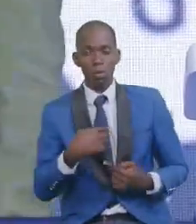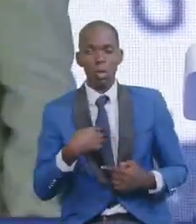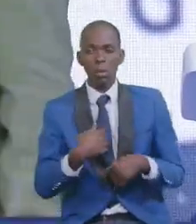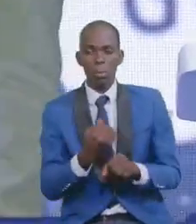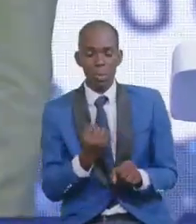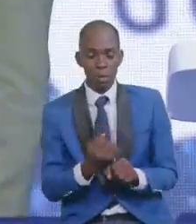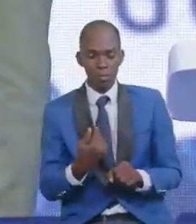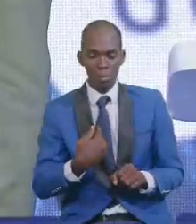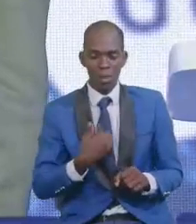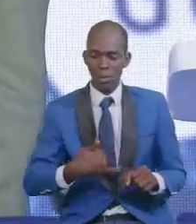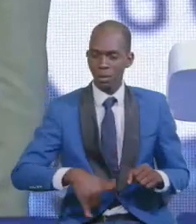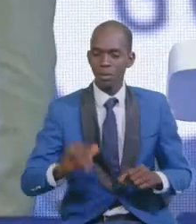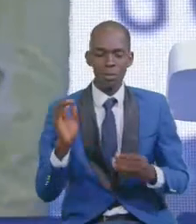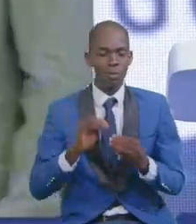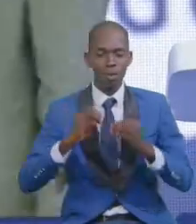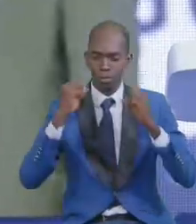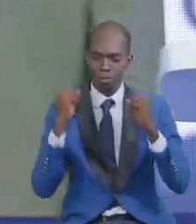stronger.